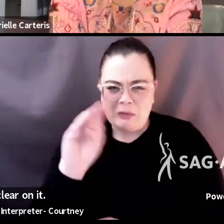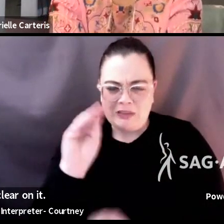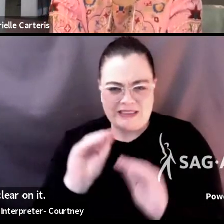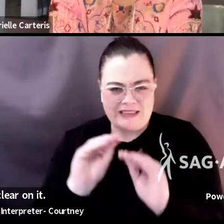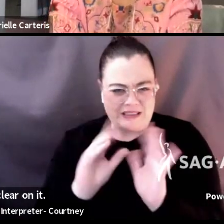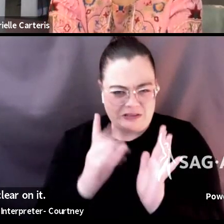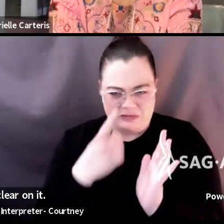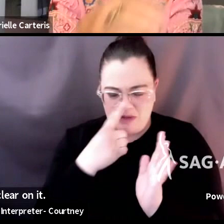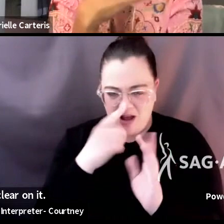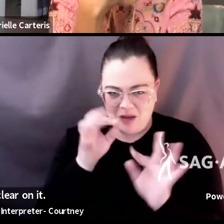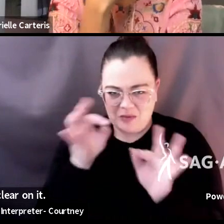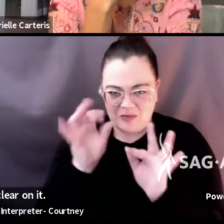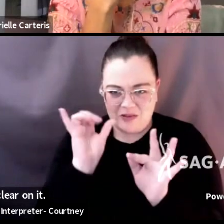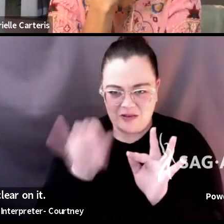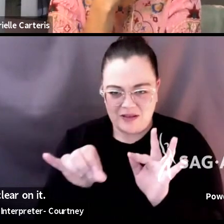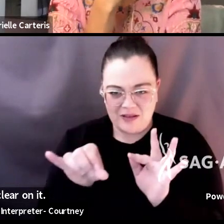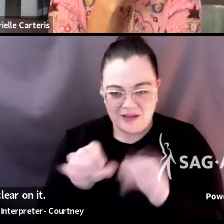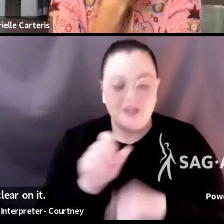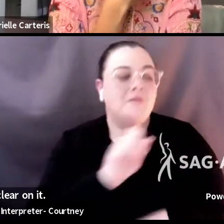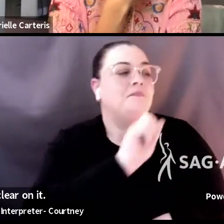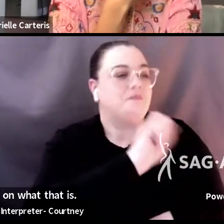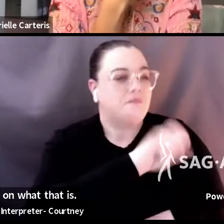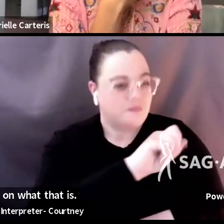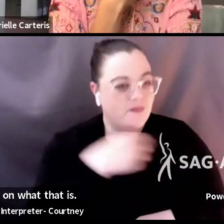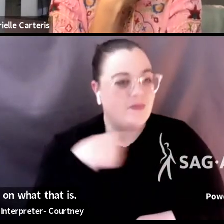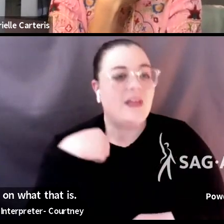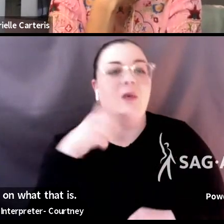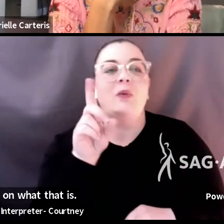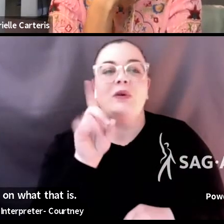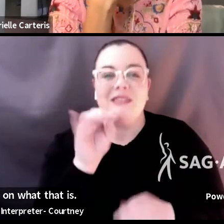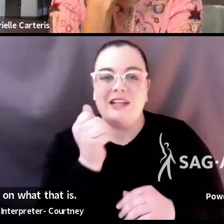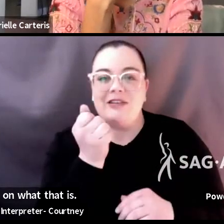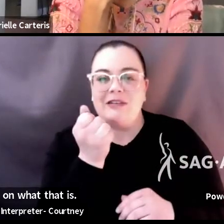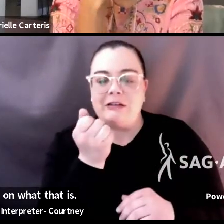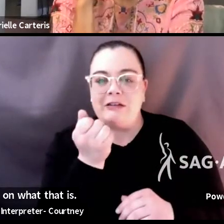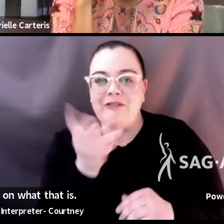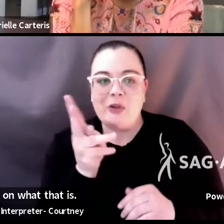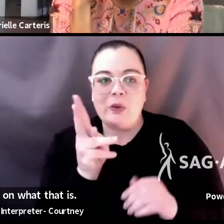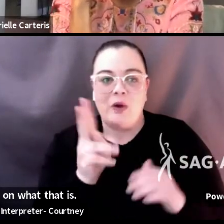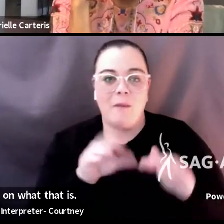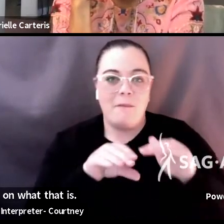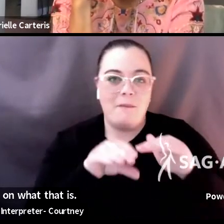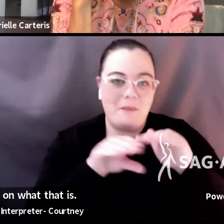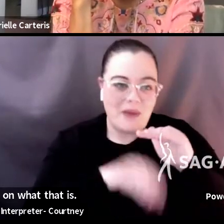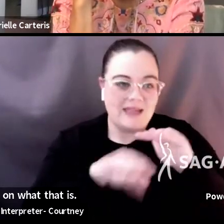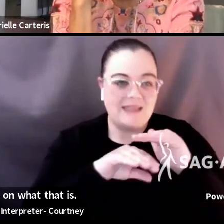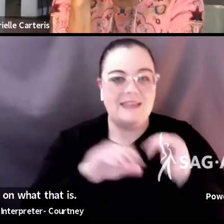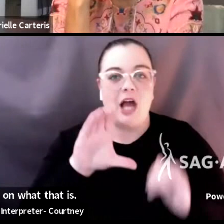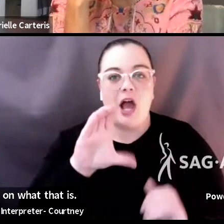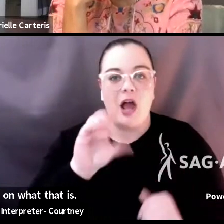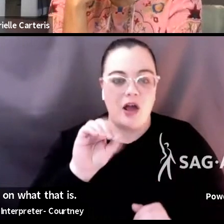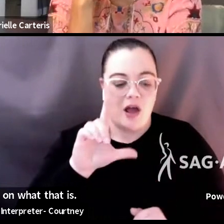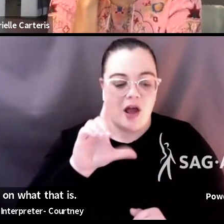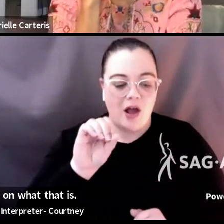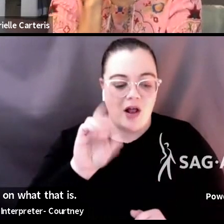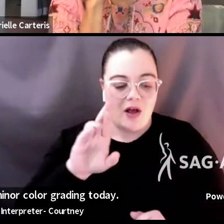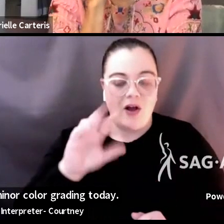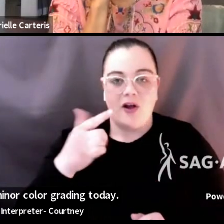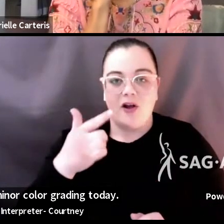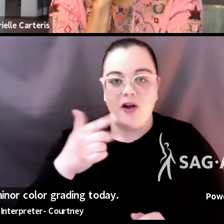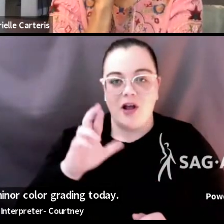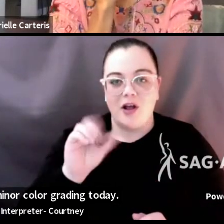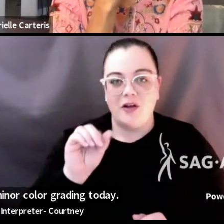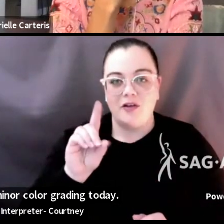is? So we did a little minor color grading today during the demo. So basically color grading is where you can sort of fix